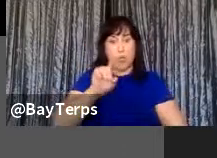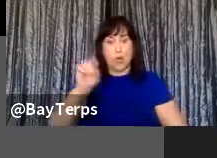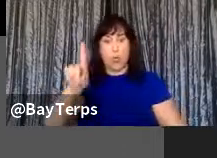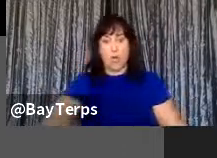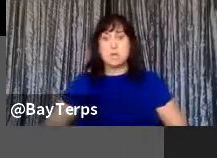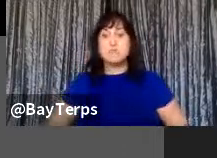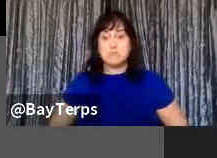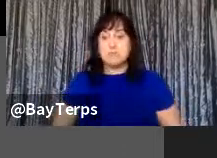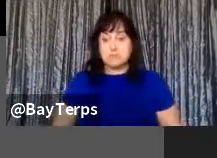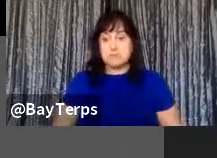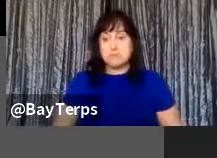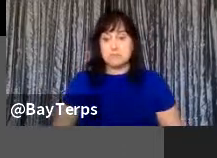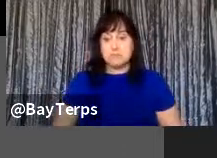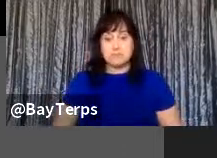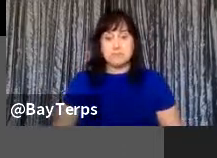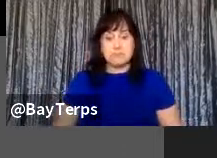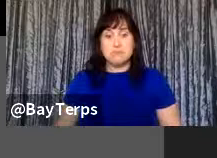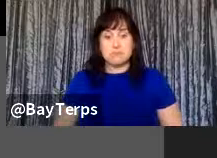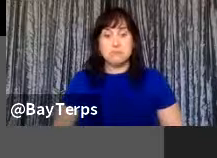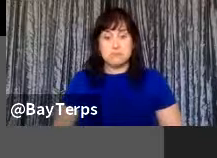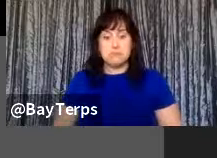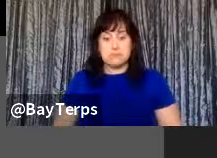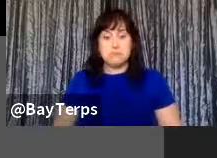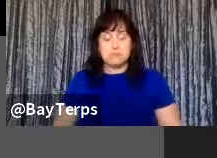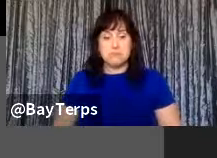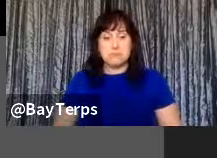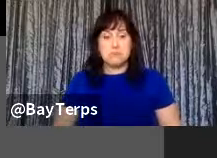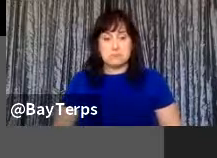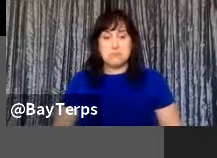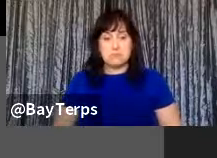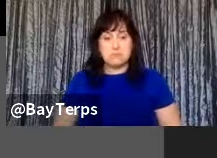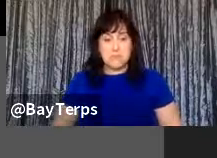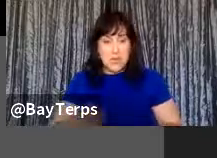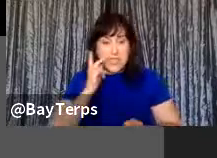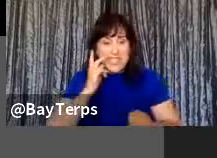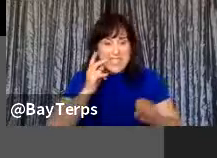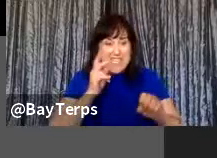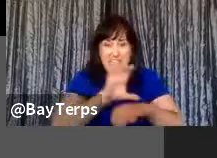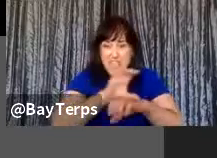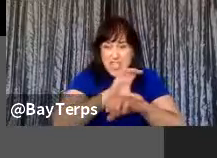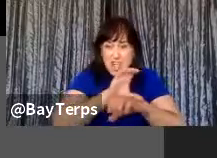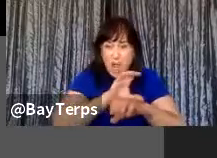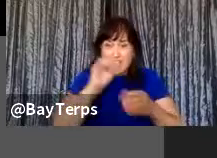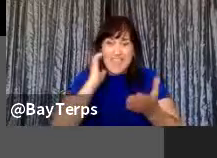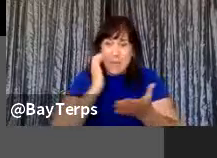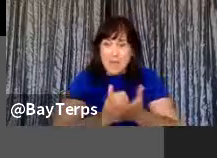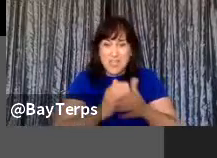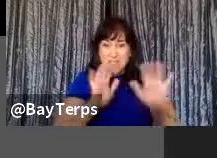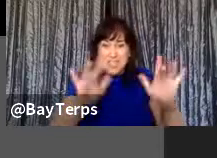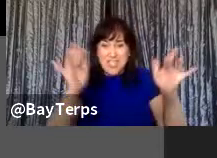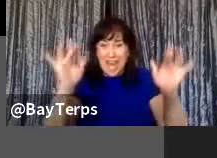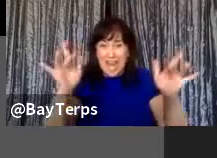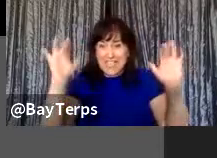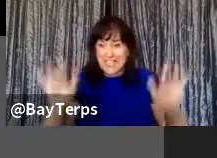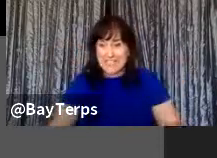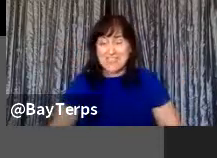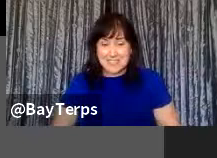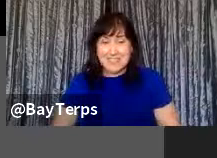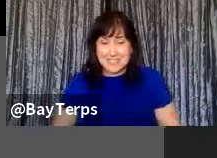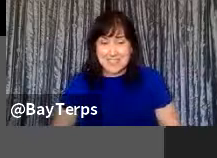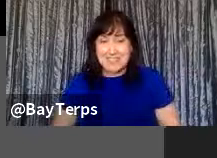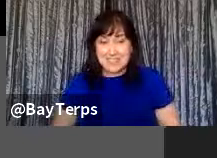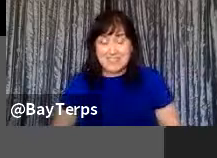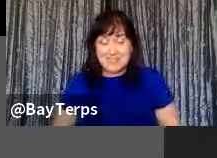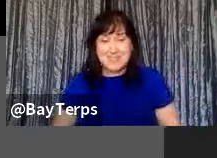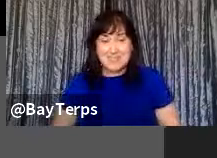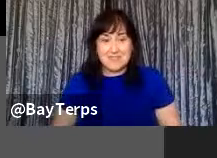Chocolate 101. If that screen is available to you, can you see how shiny that chocolate is? These are chocolates, Liz, which we make here in